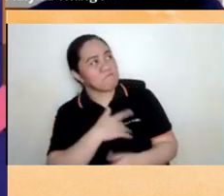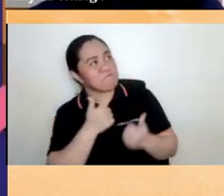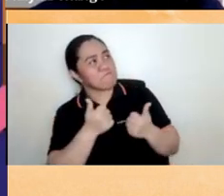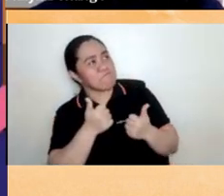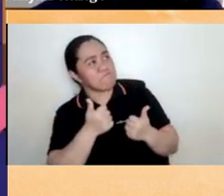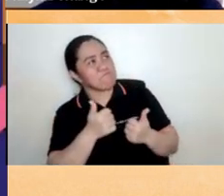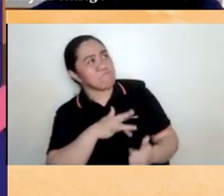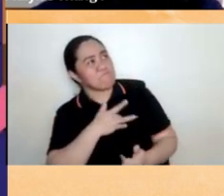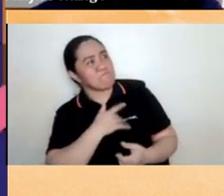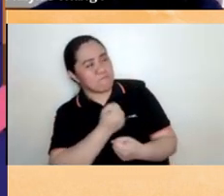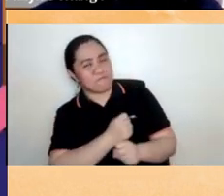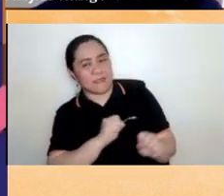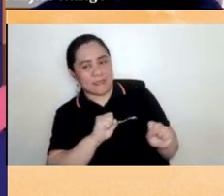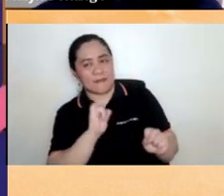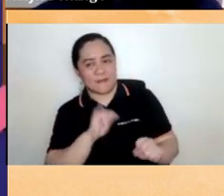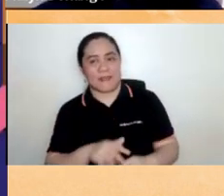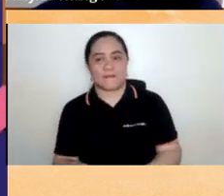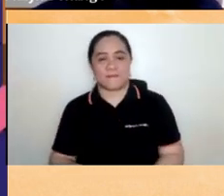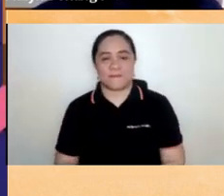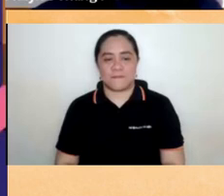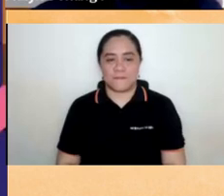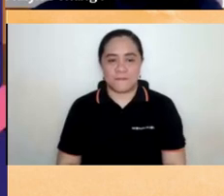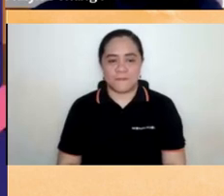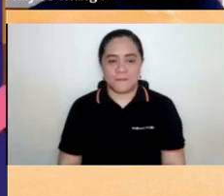to face their anxiety.